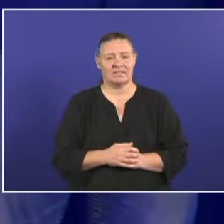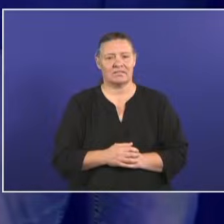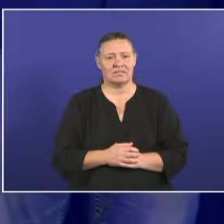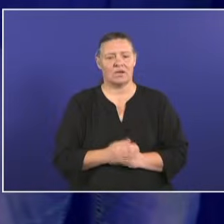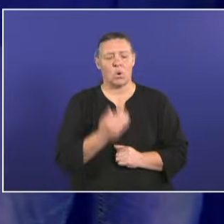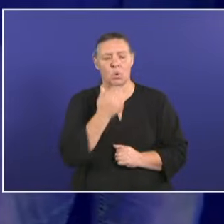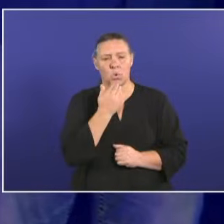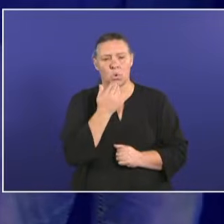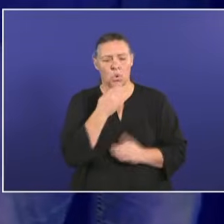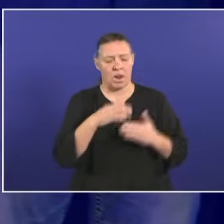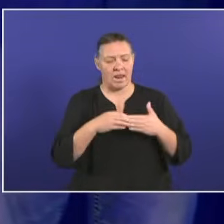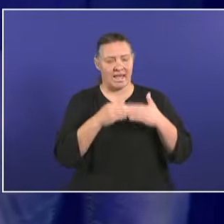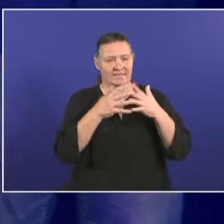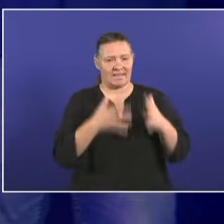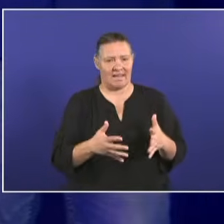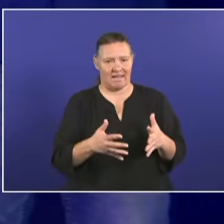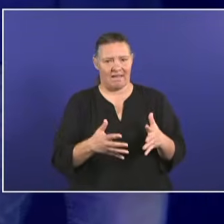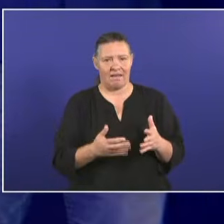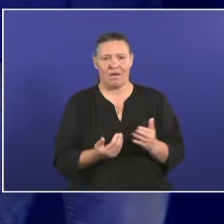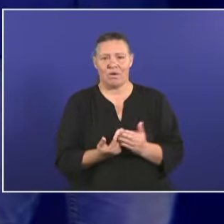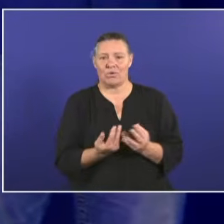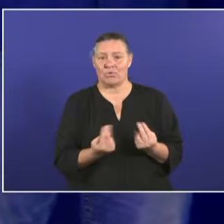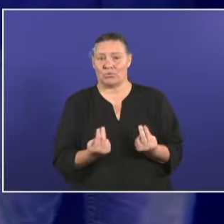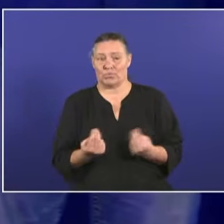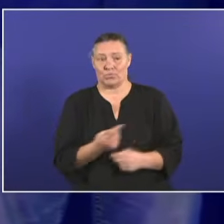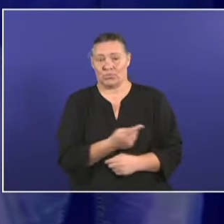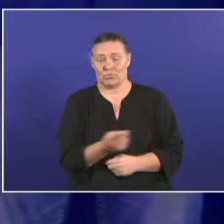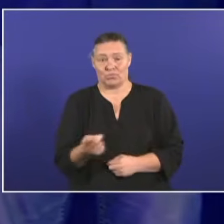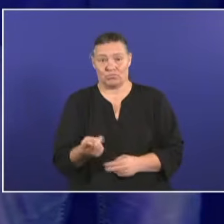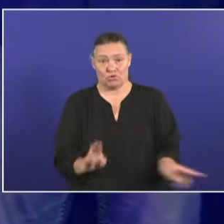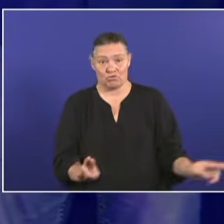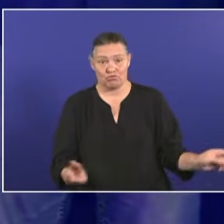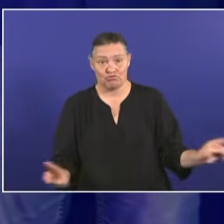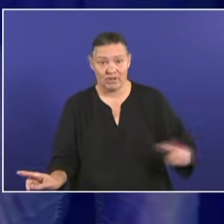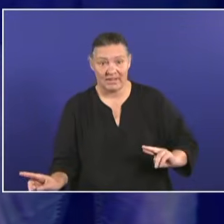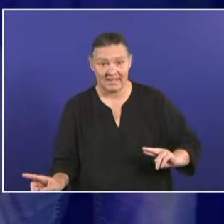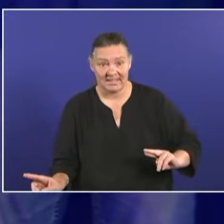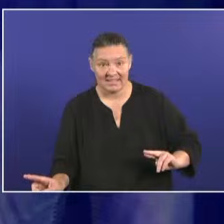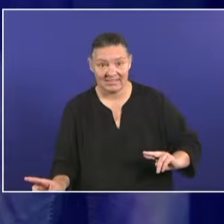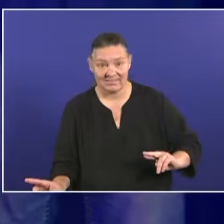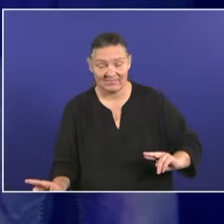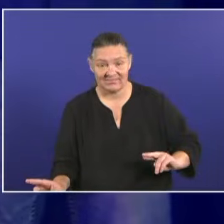newly elected leadership. Are you ready?